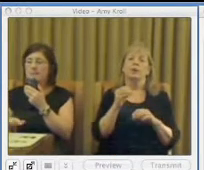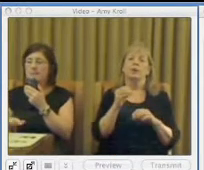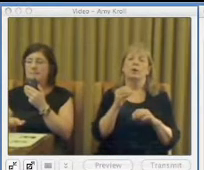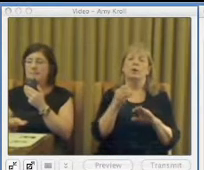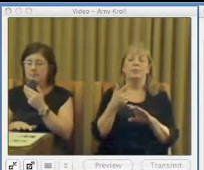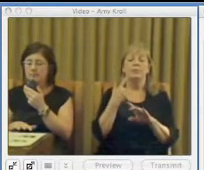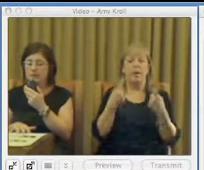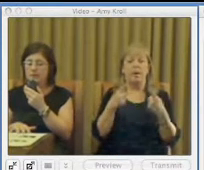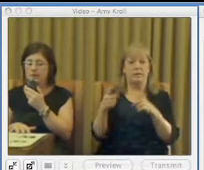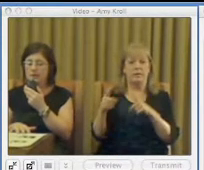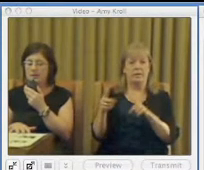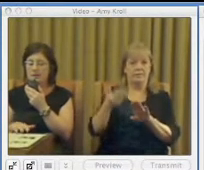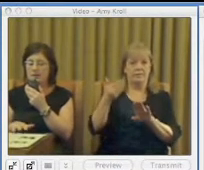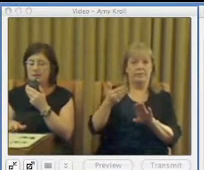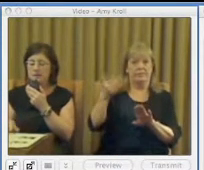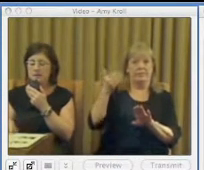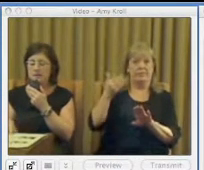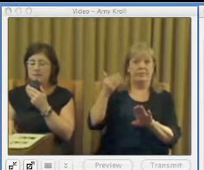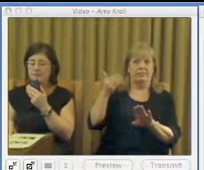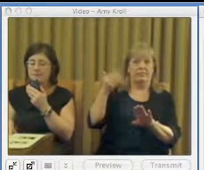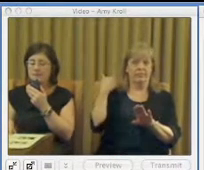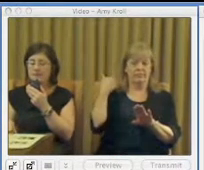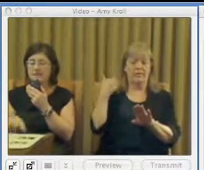So in previous times,